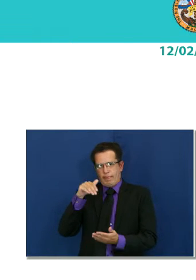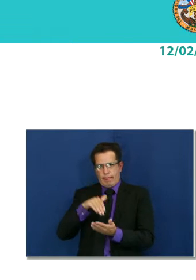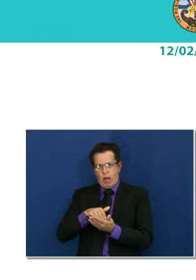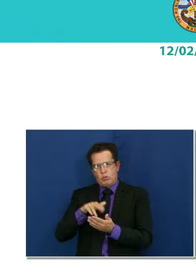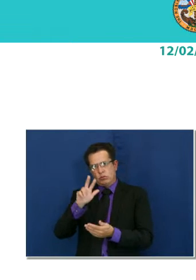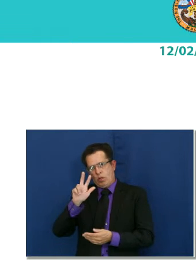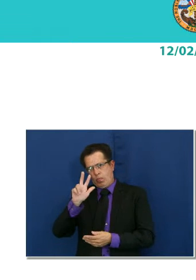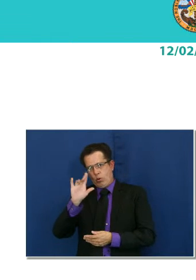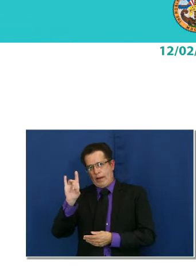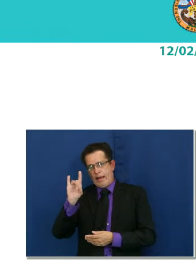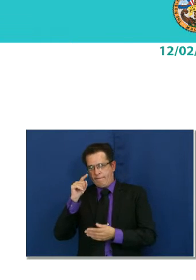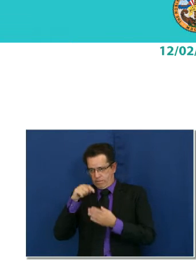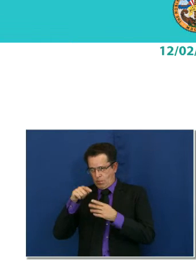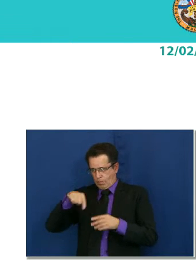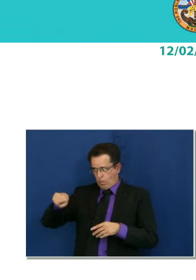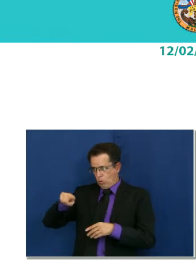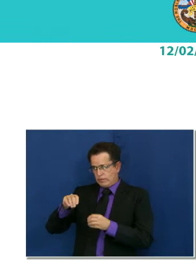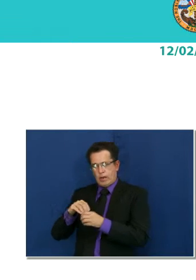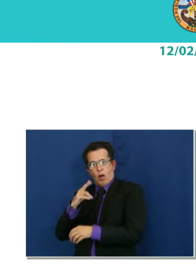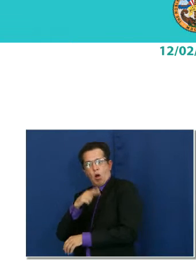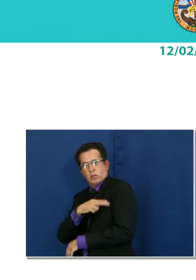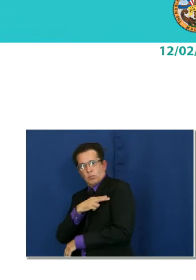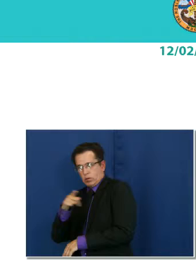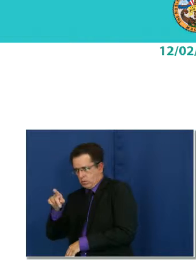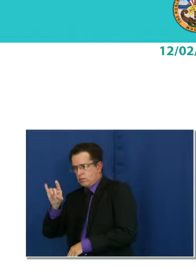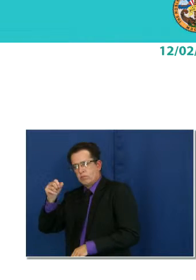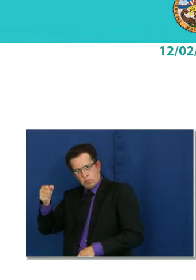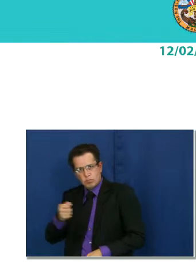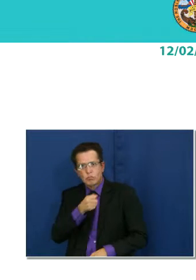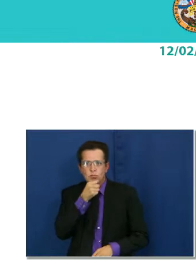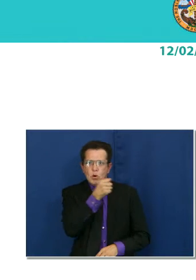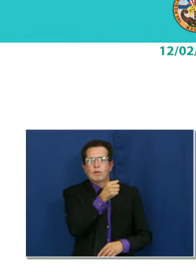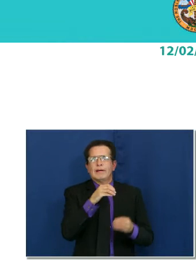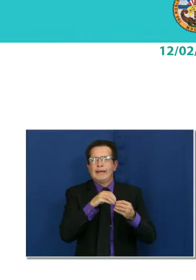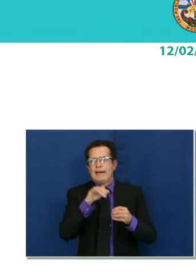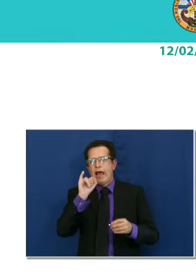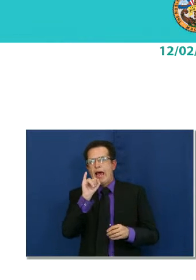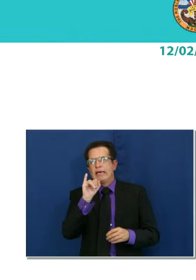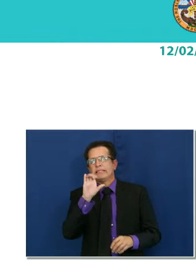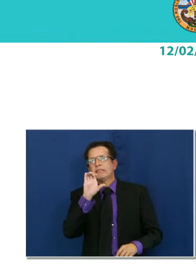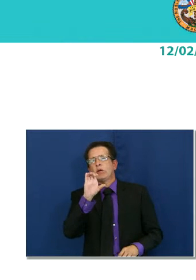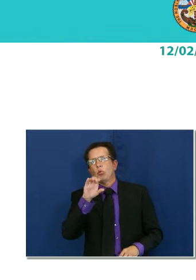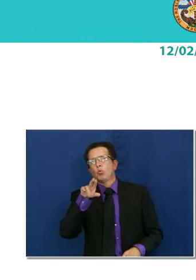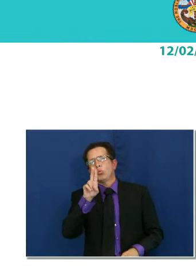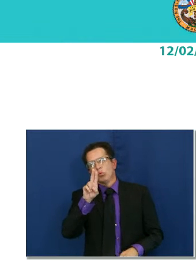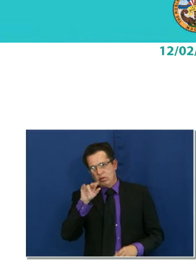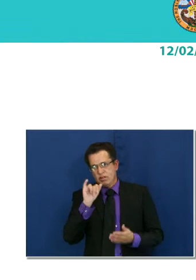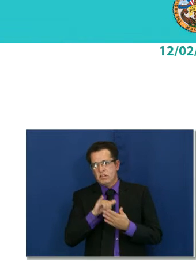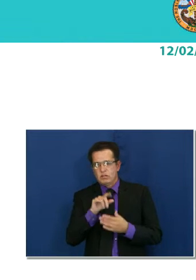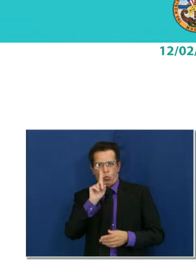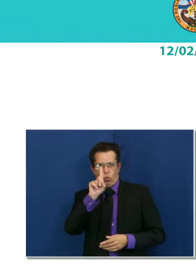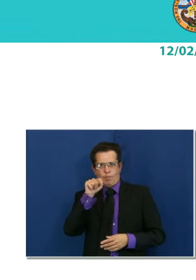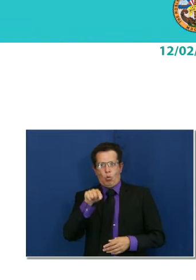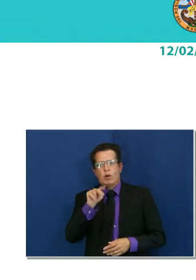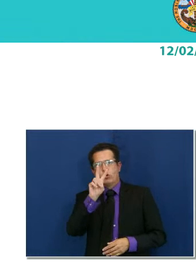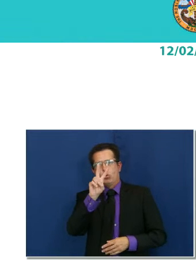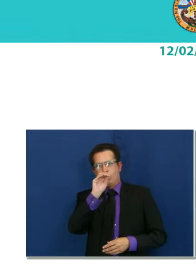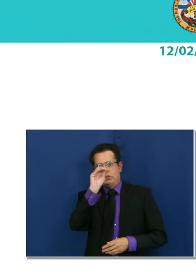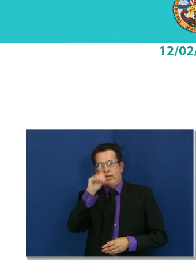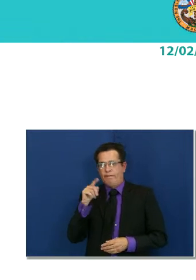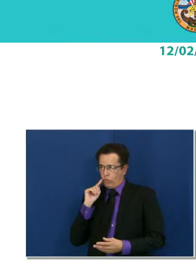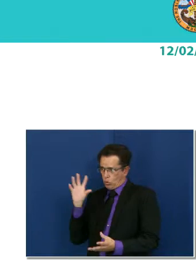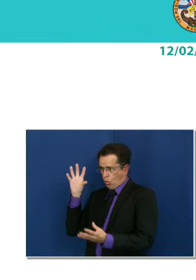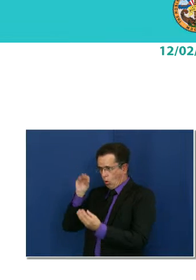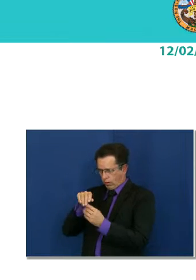1,038 of those hospitalized have been admitted to the ICU, and this number is approximately 1.2% of the total number